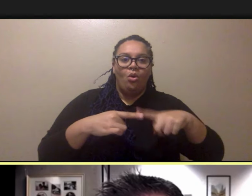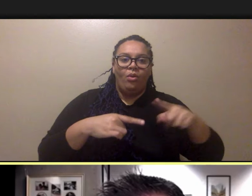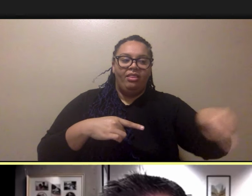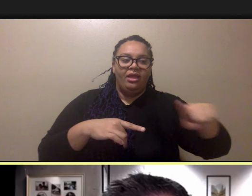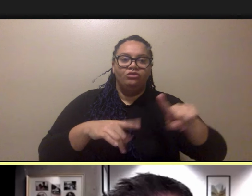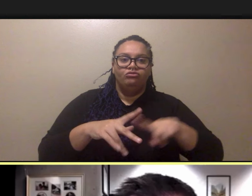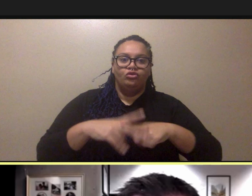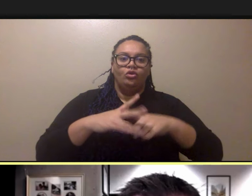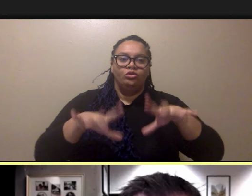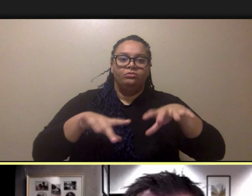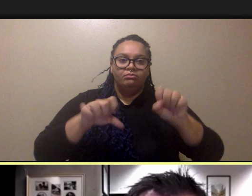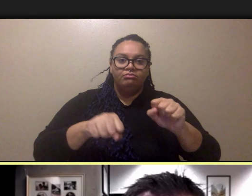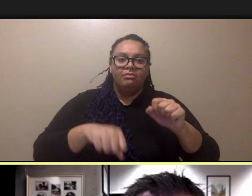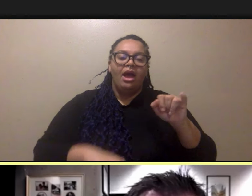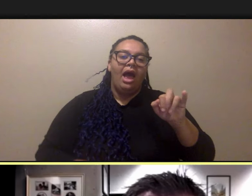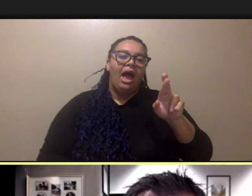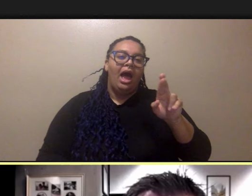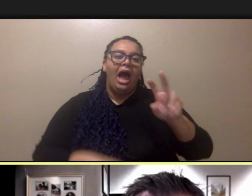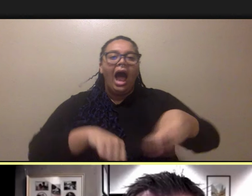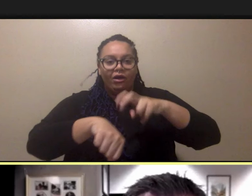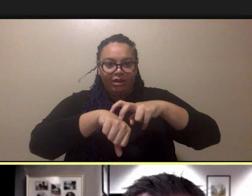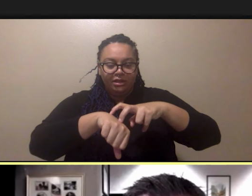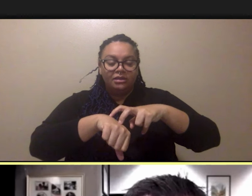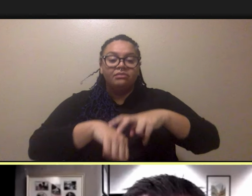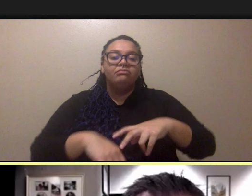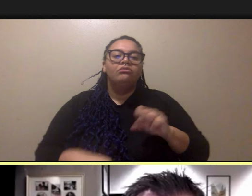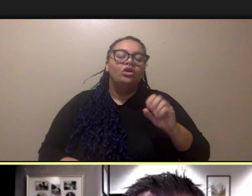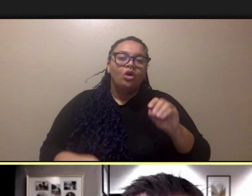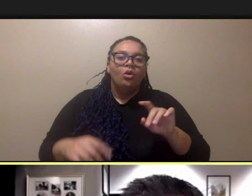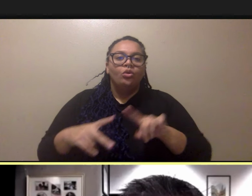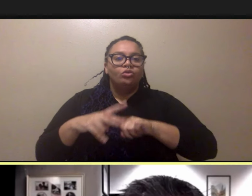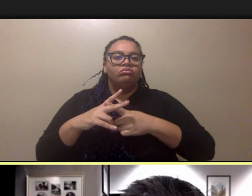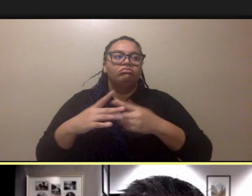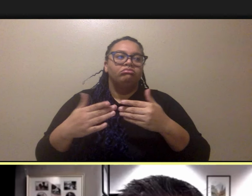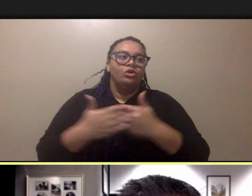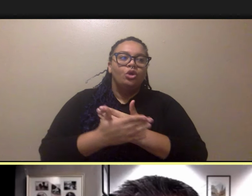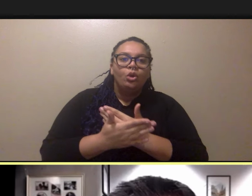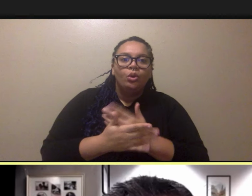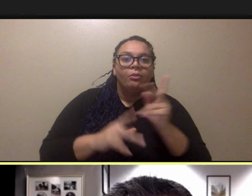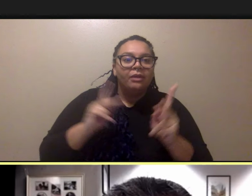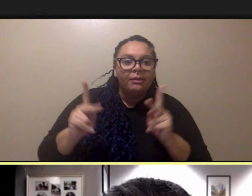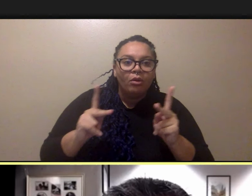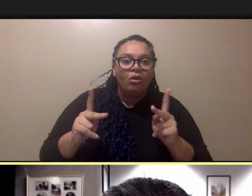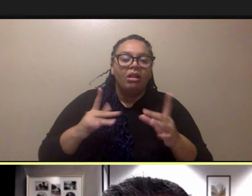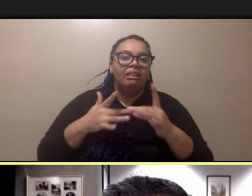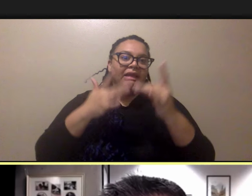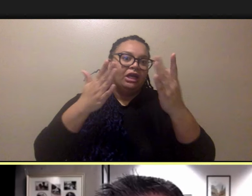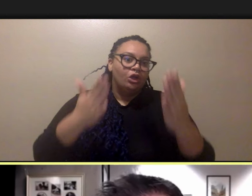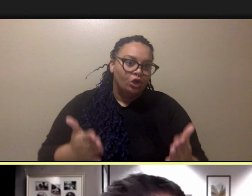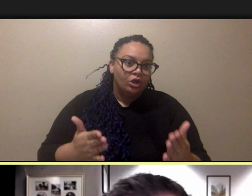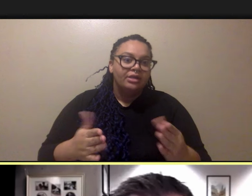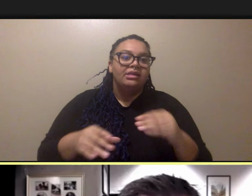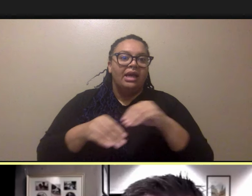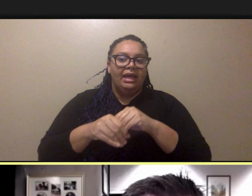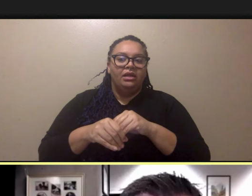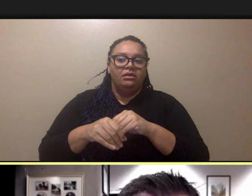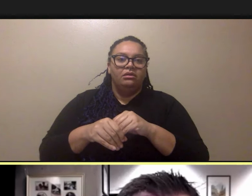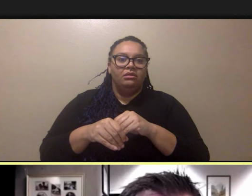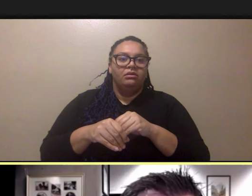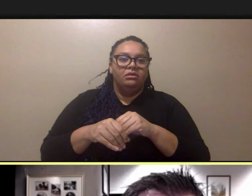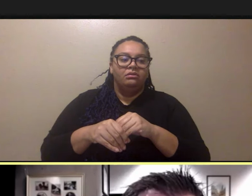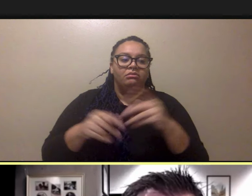Idea is you basically place a new set of leaders over conquered peoples, and those conquered peoples